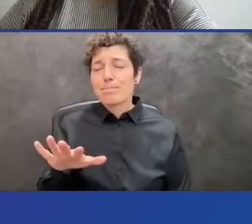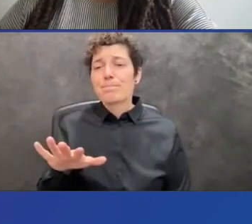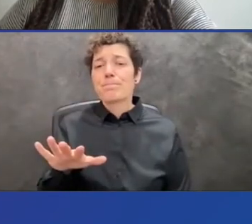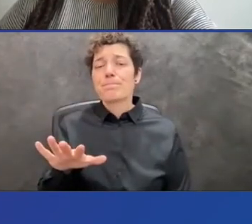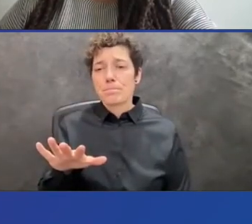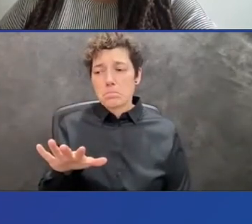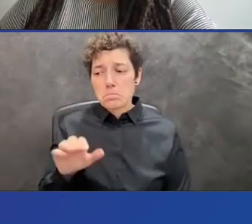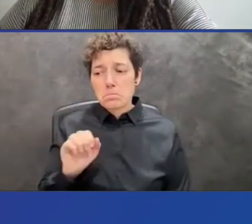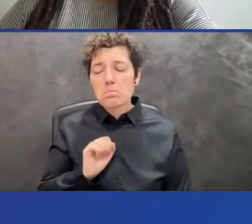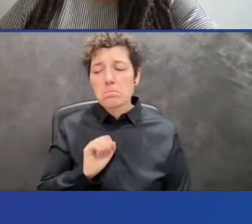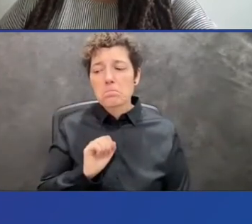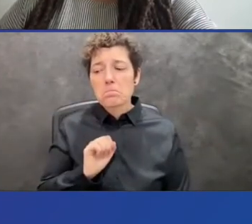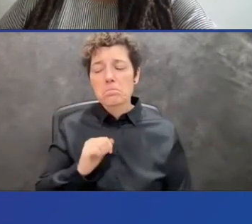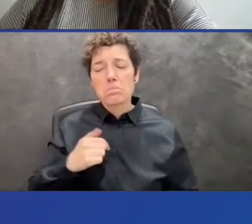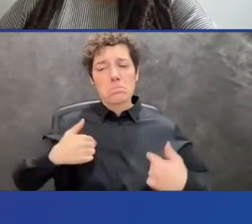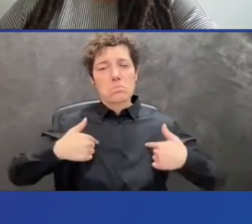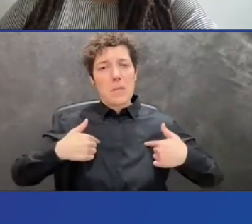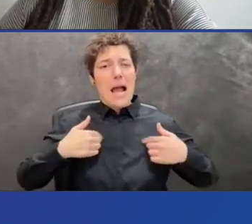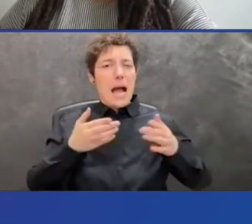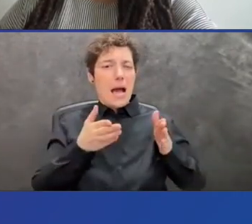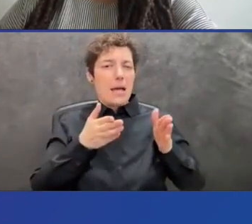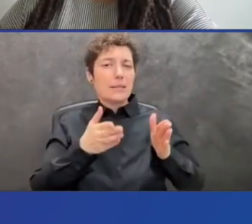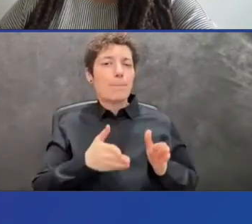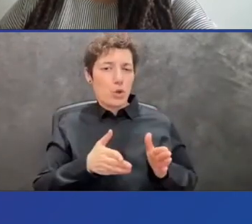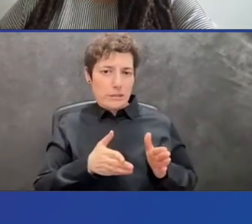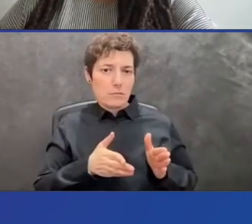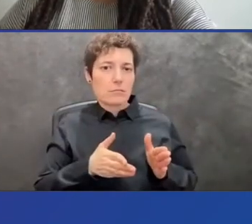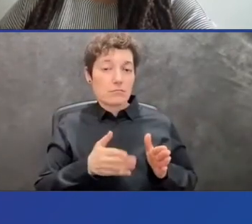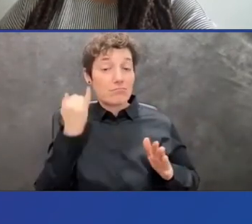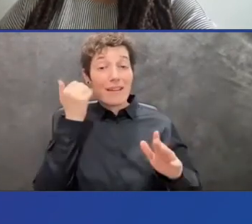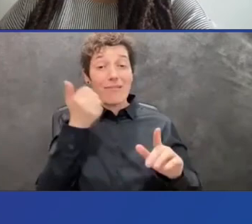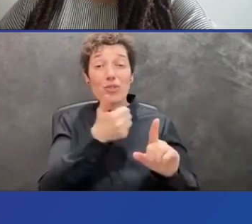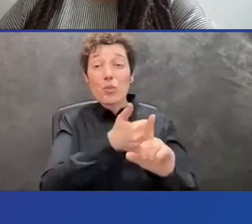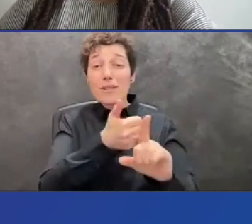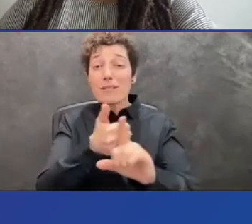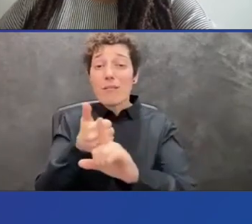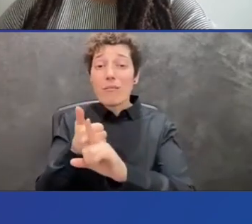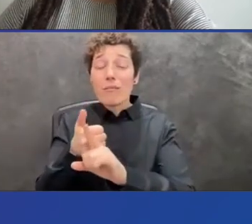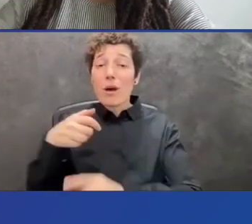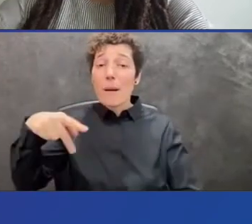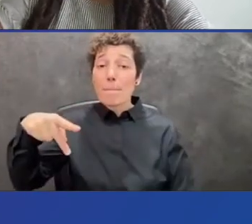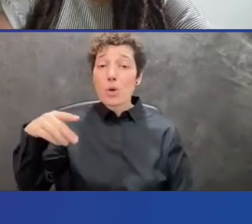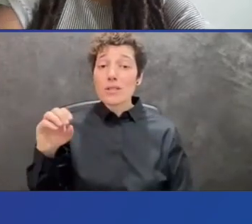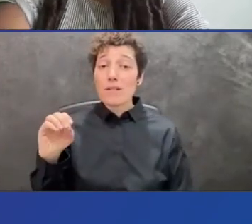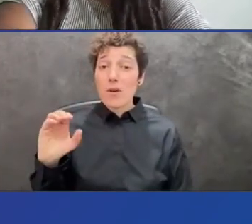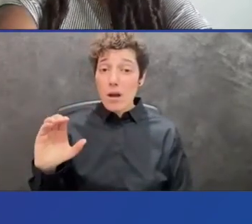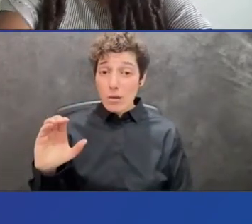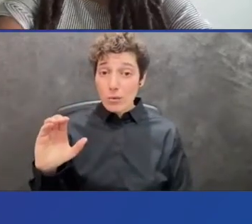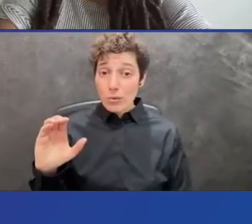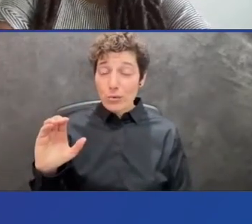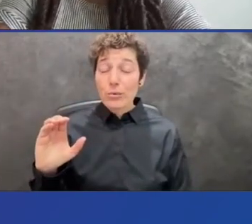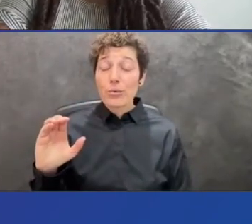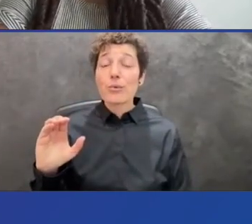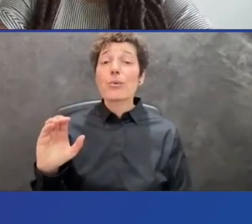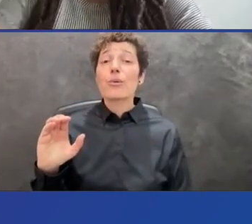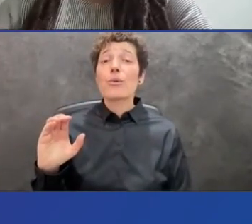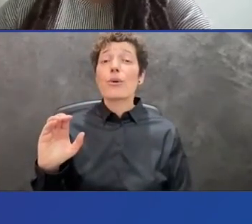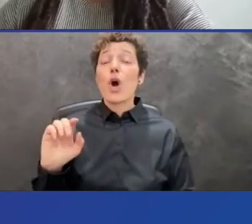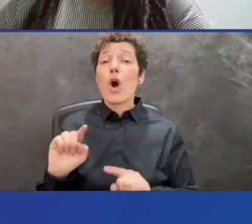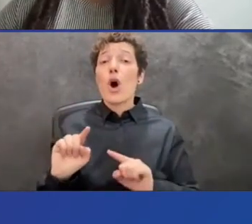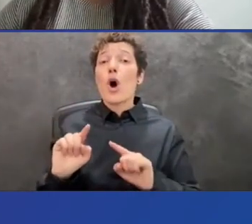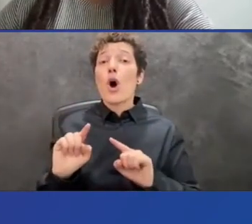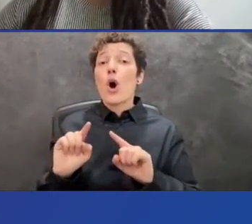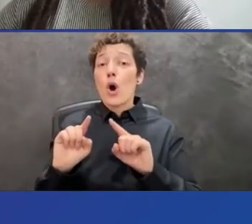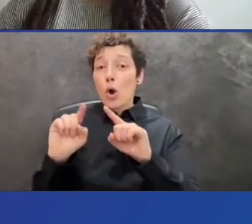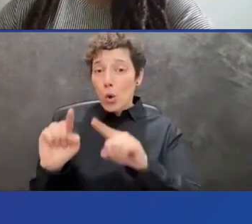provides it or not, as an individual, if you're a person of color, like, run, don't walk to WOCA and